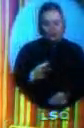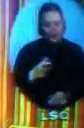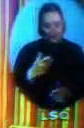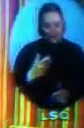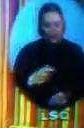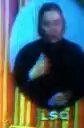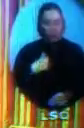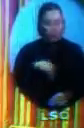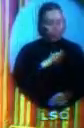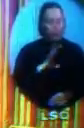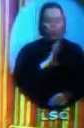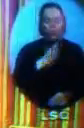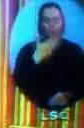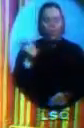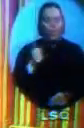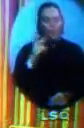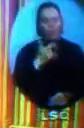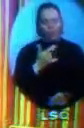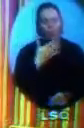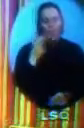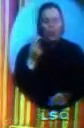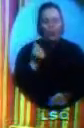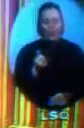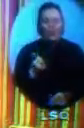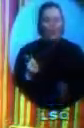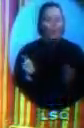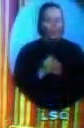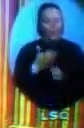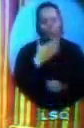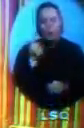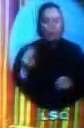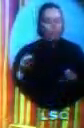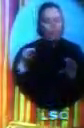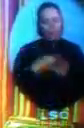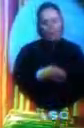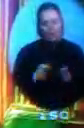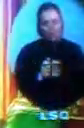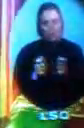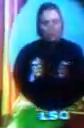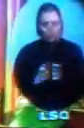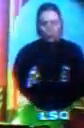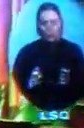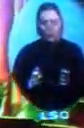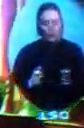price with the best participation by Canadian industry, and that's a win-win for Canada all around.